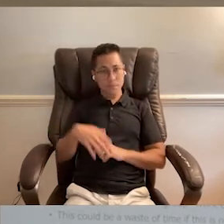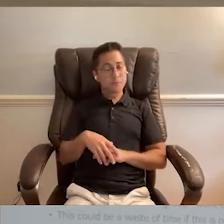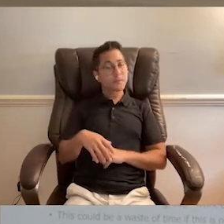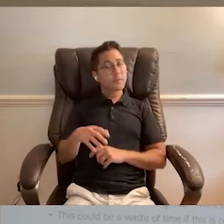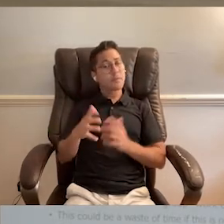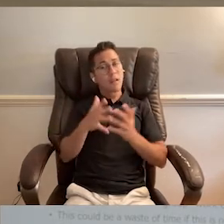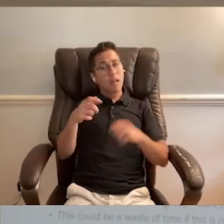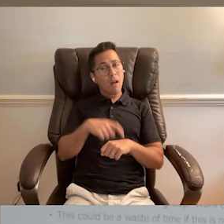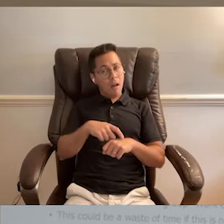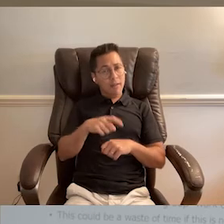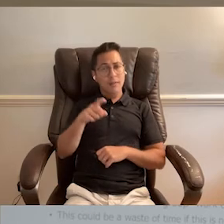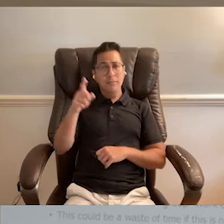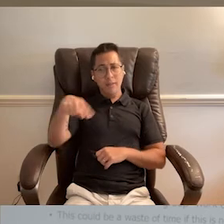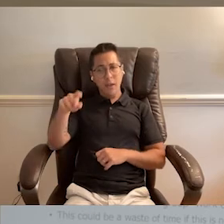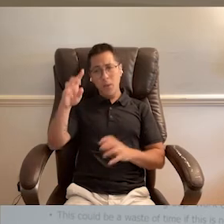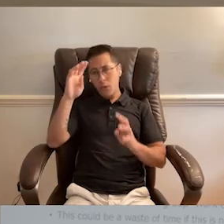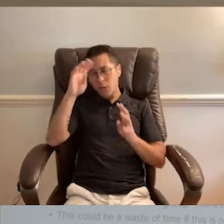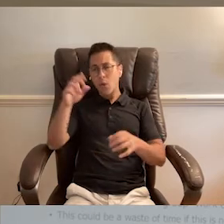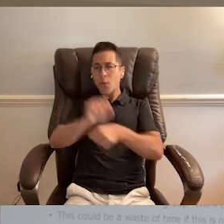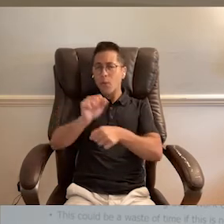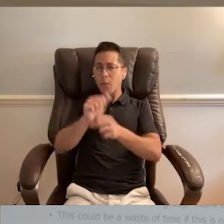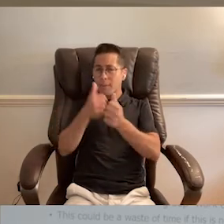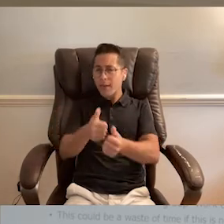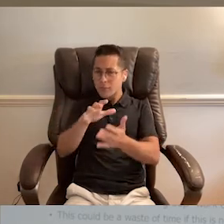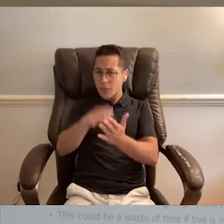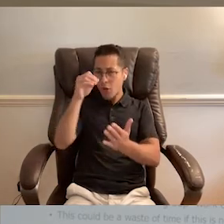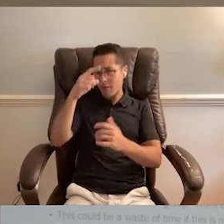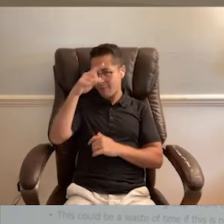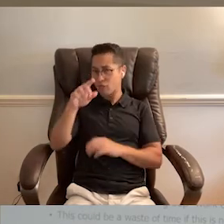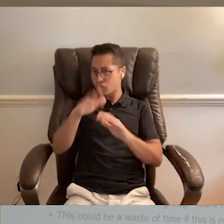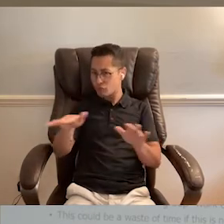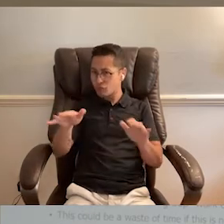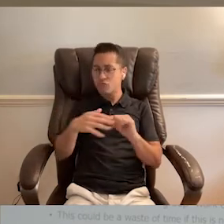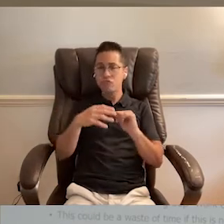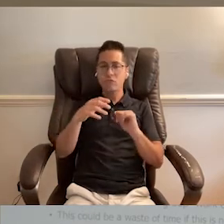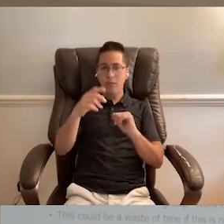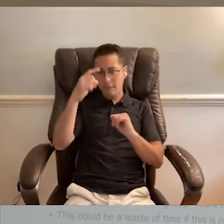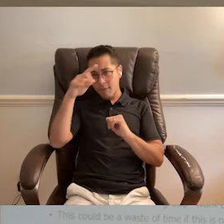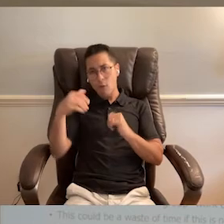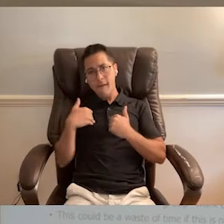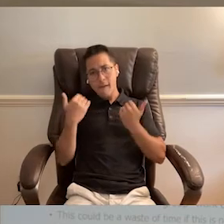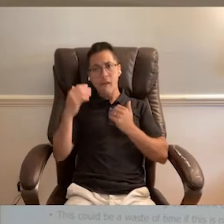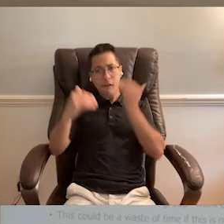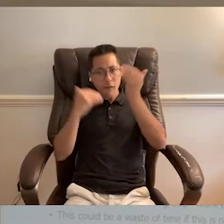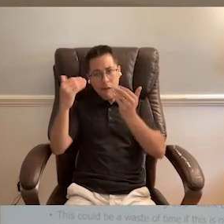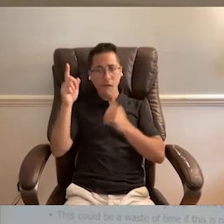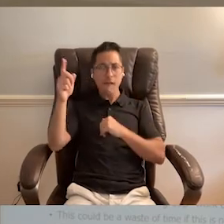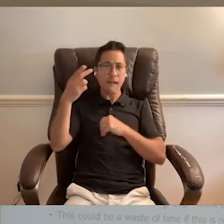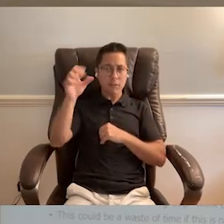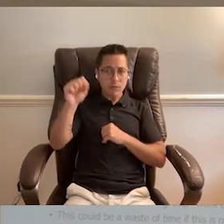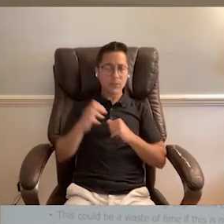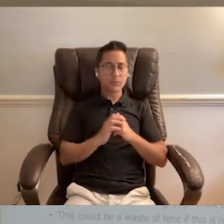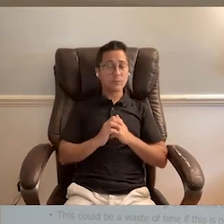create work-based learning for children and for young adults in high school, and they will do